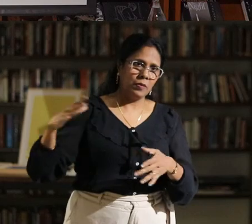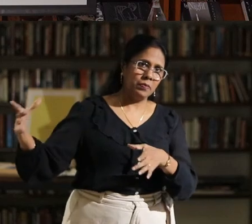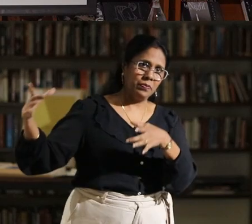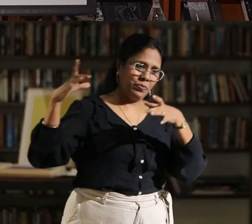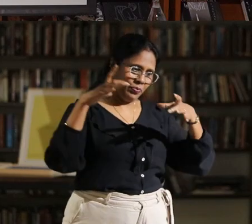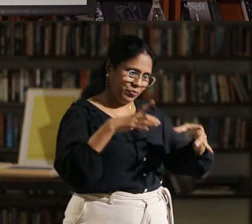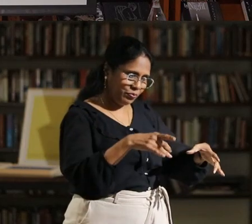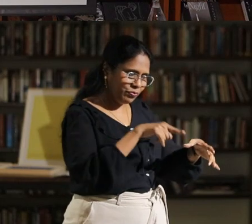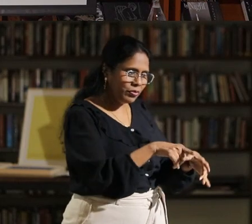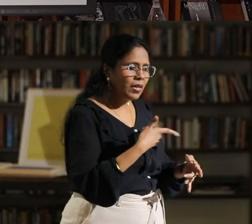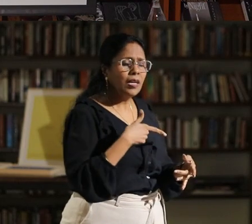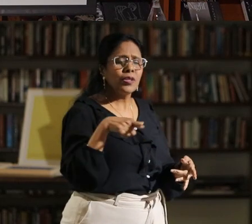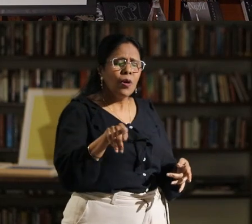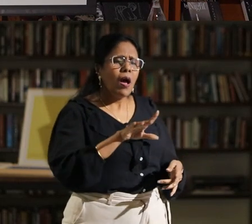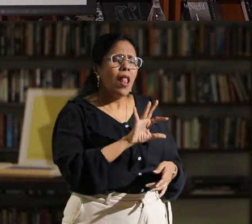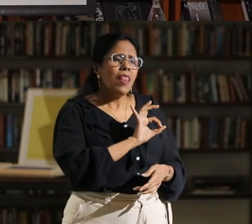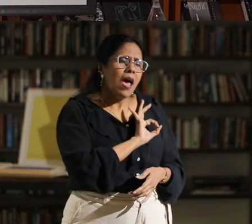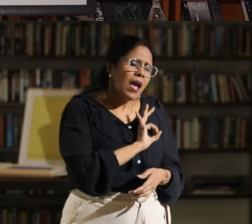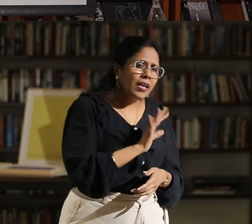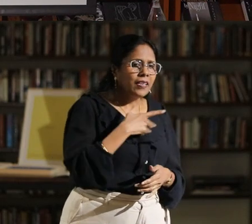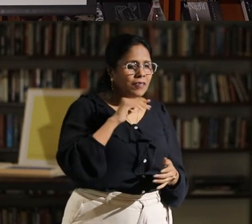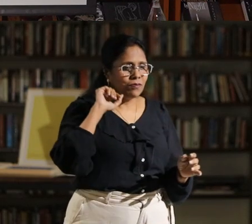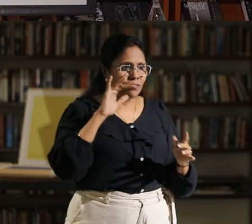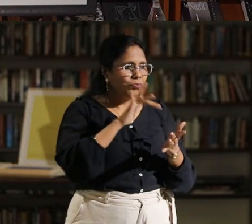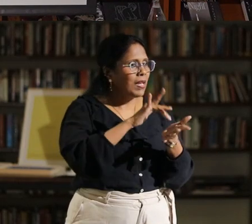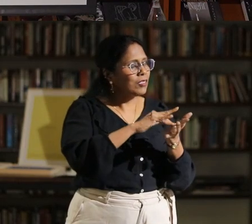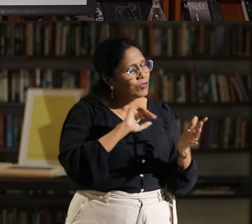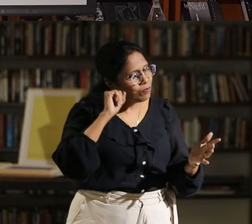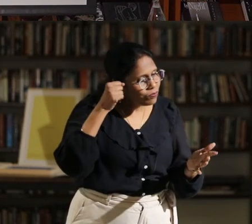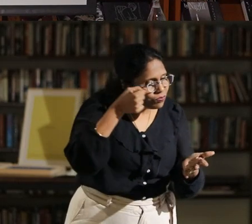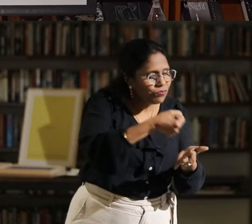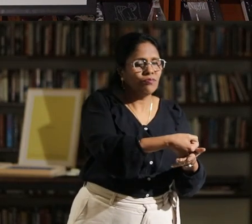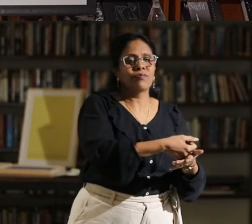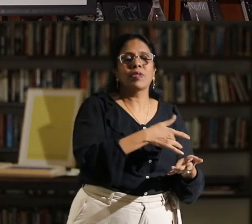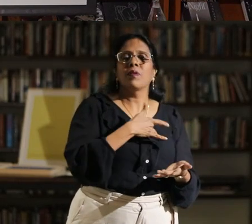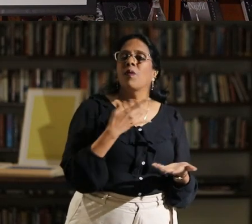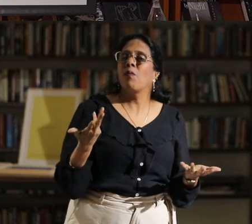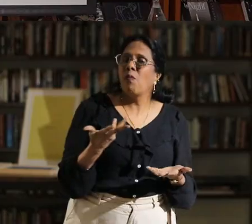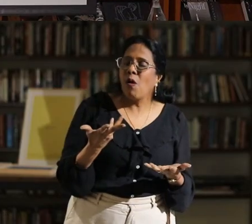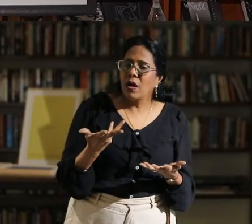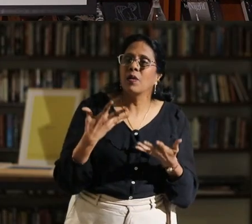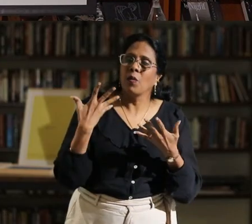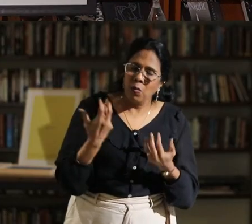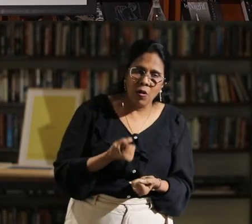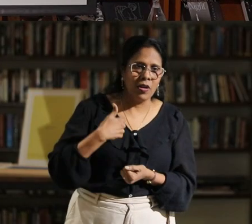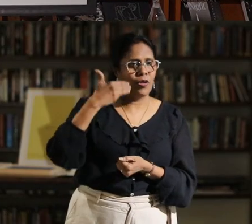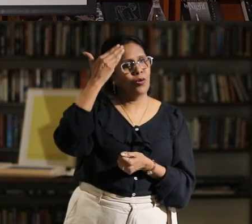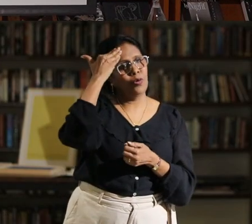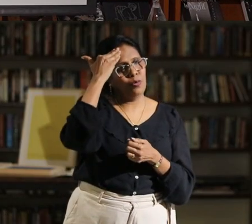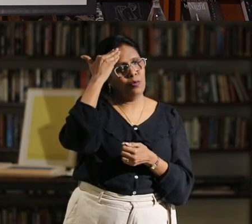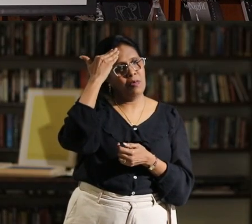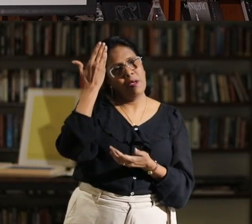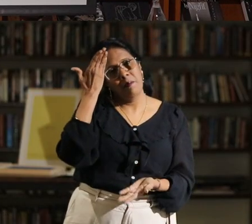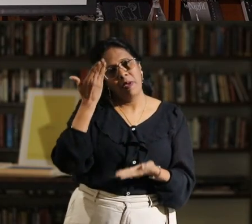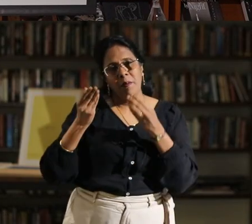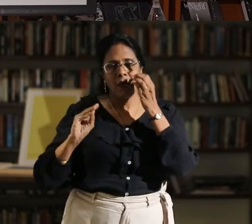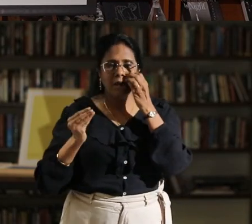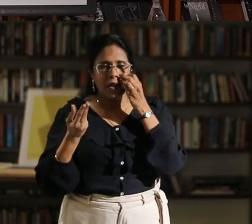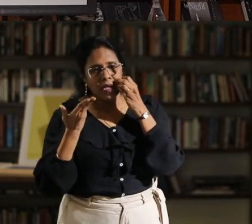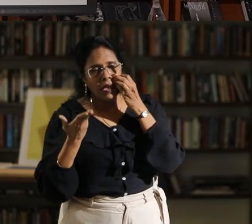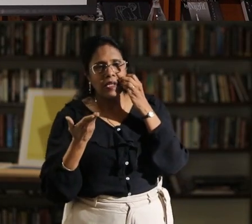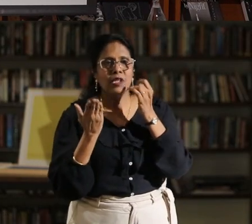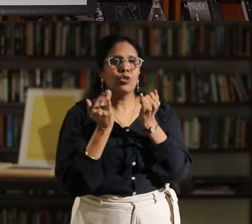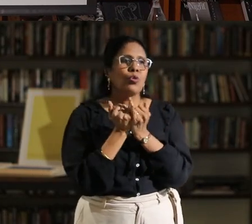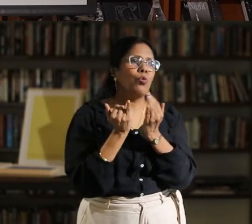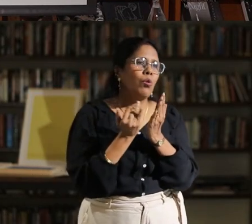Khampur. Nothing else, just your favorite destination. Very often it was a school. In the initial days, first time when they started it, it